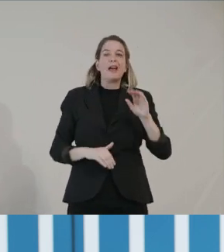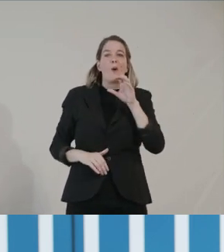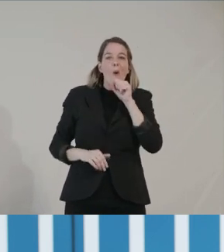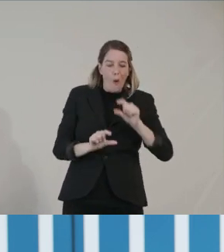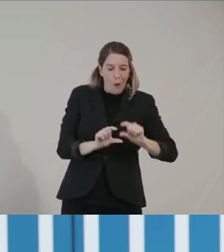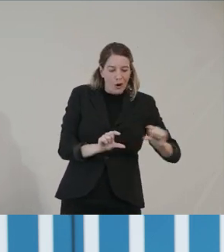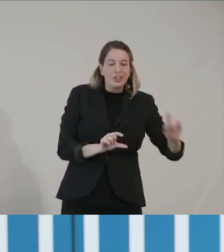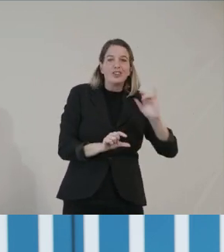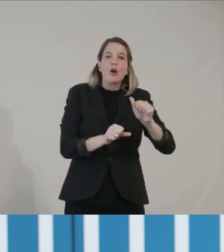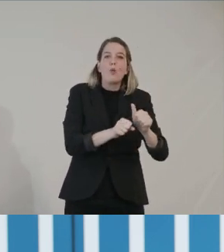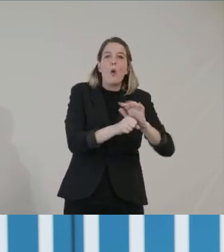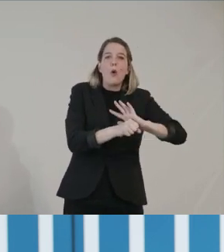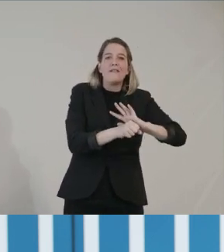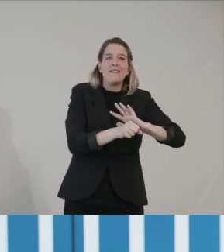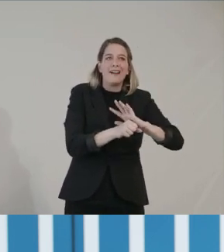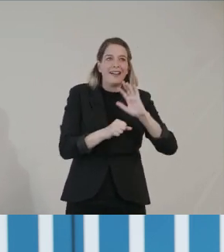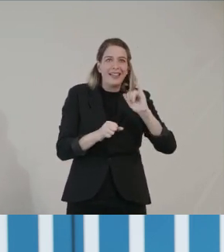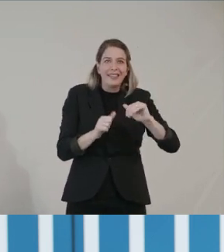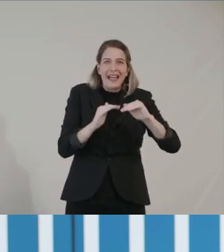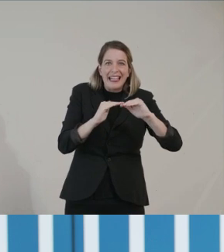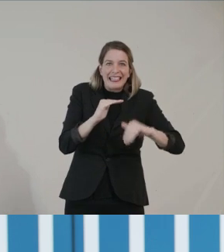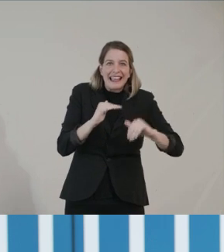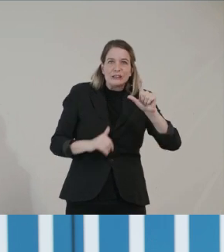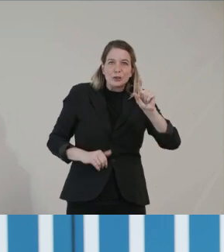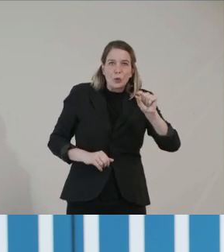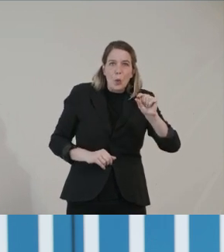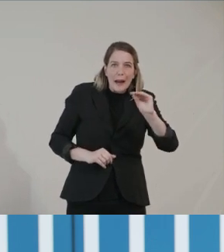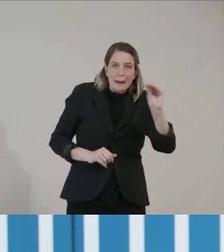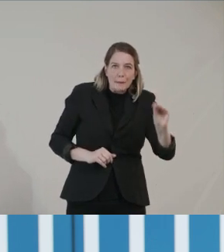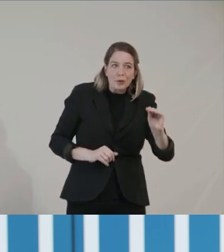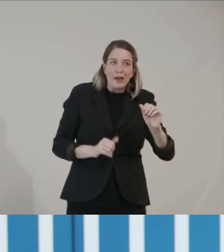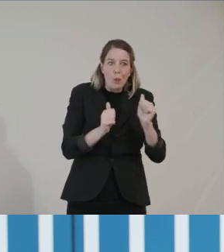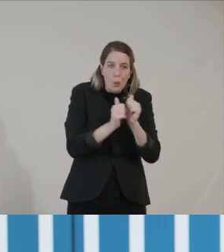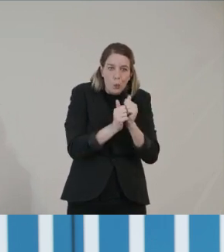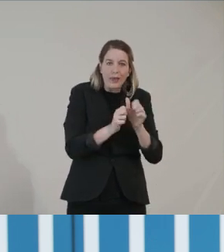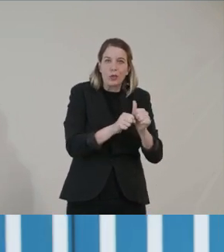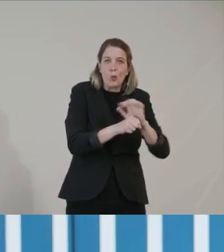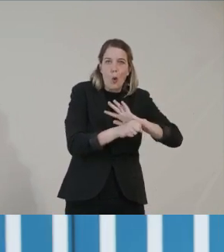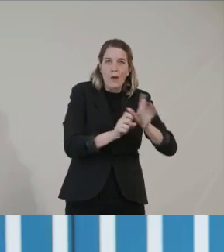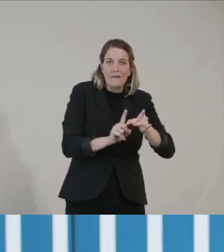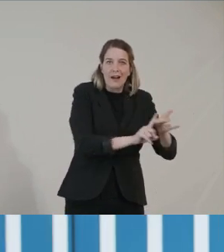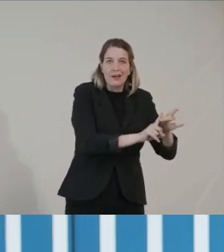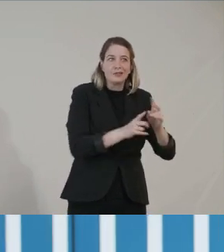the takeaway here, Arizona is prepared.